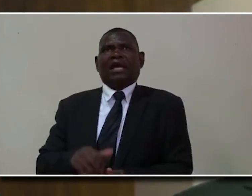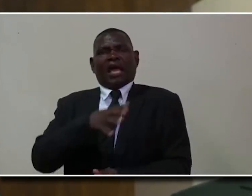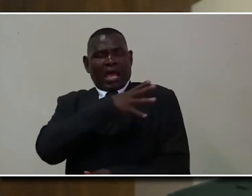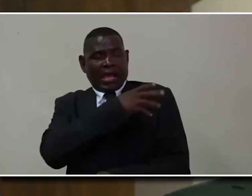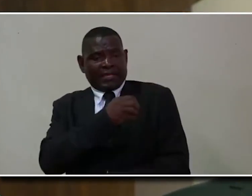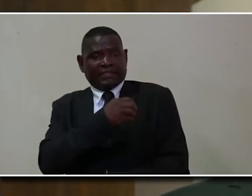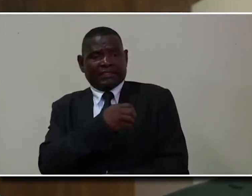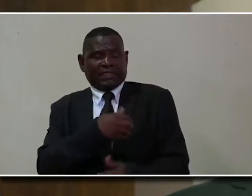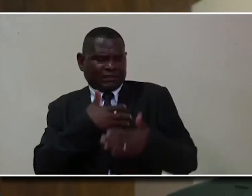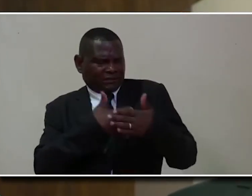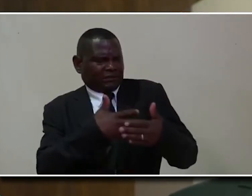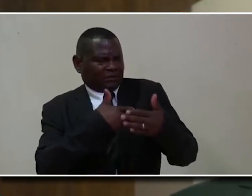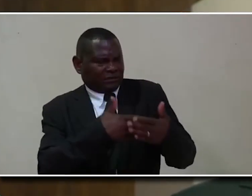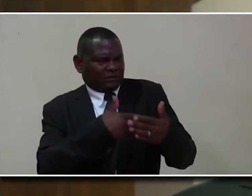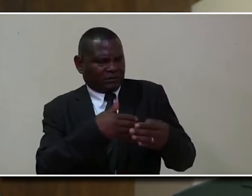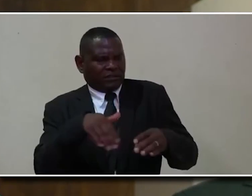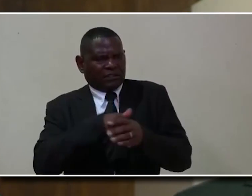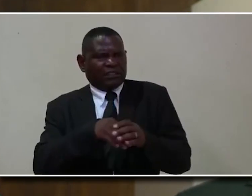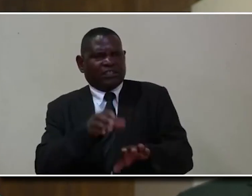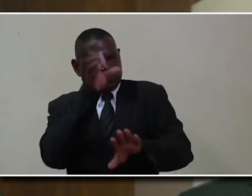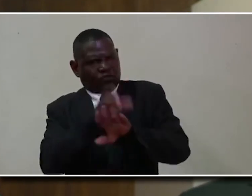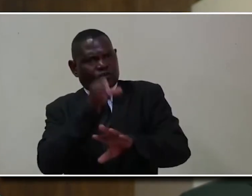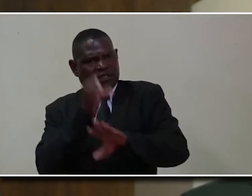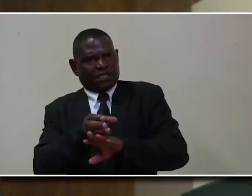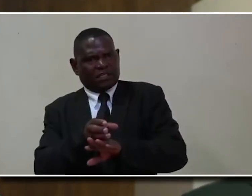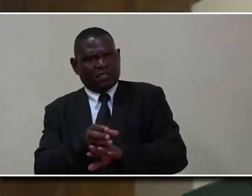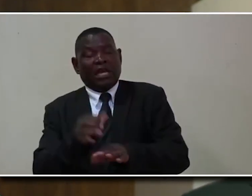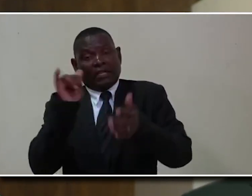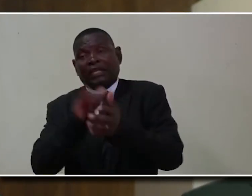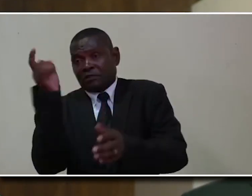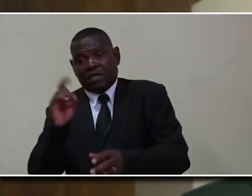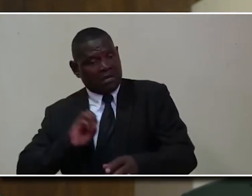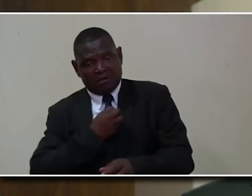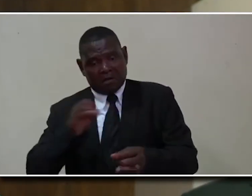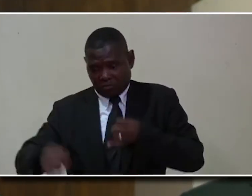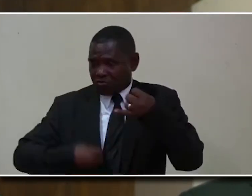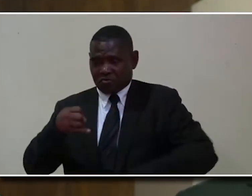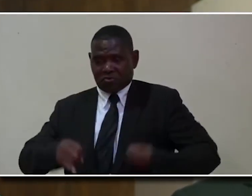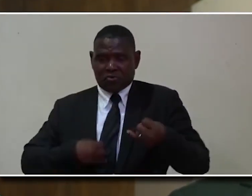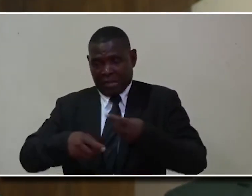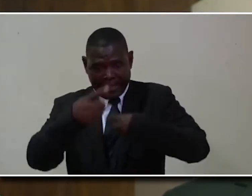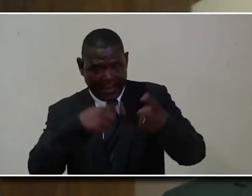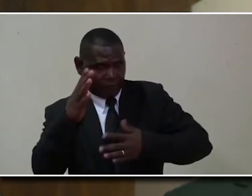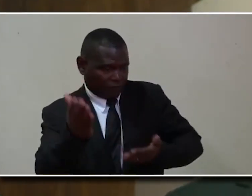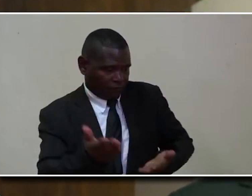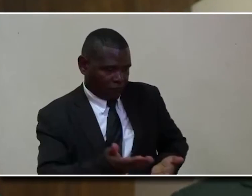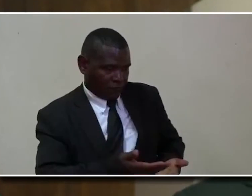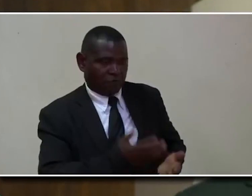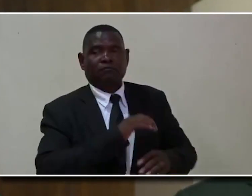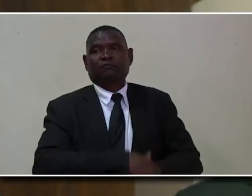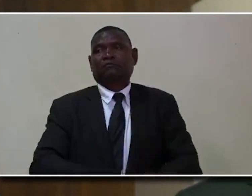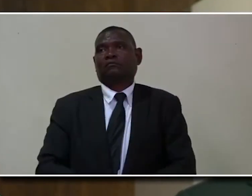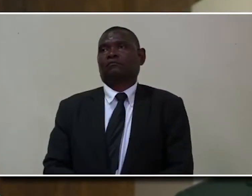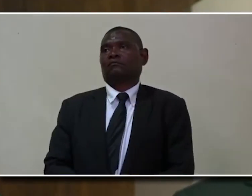the congregations and in our lives, is a source of our joy. Kuonekera kwa kudza kwache ndiponso ndizo kupezeka mu kwambi Yesu